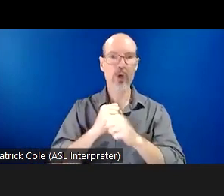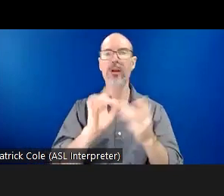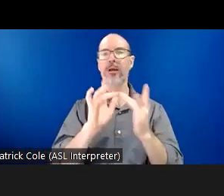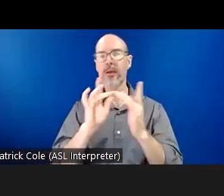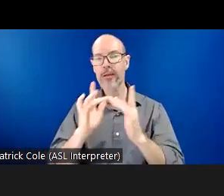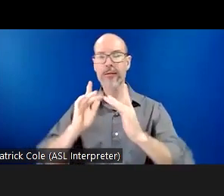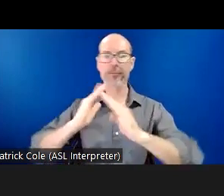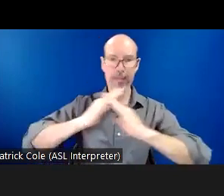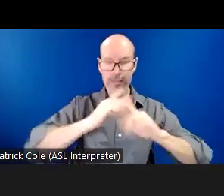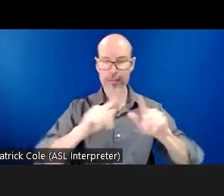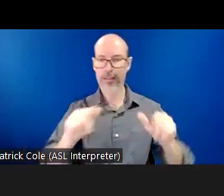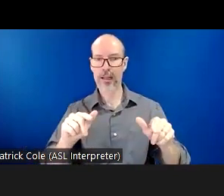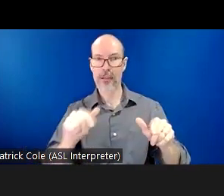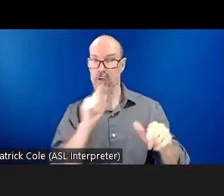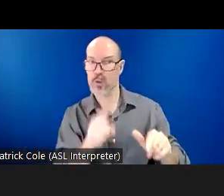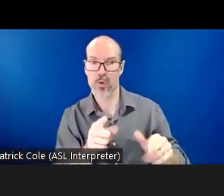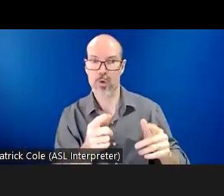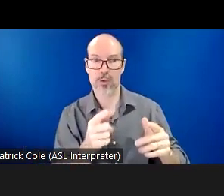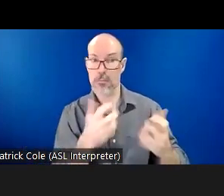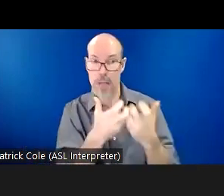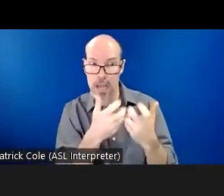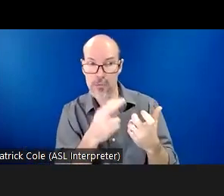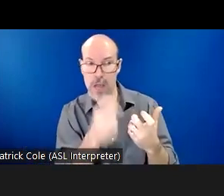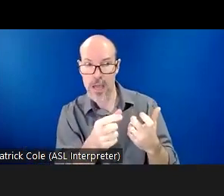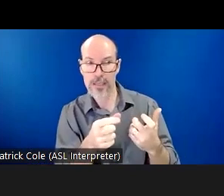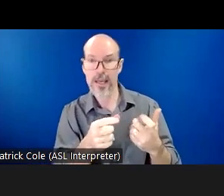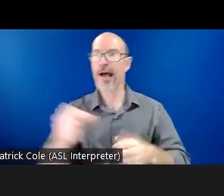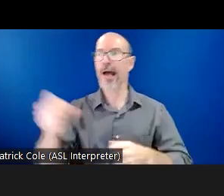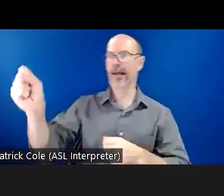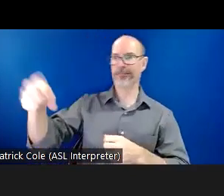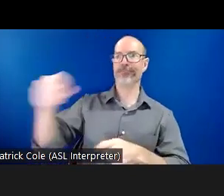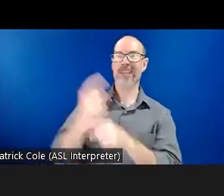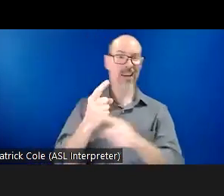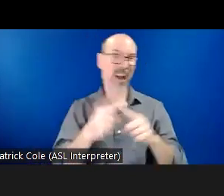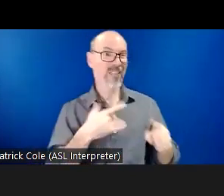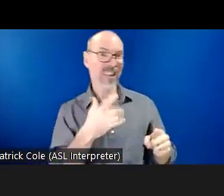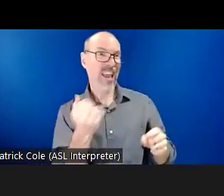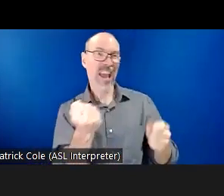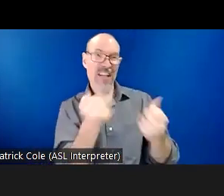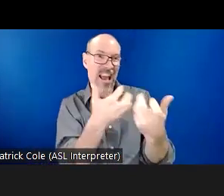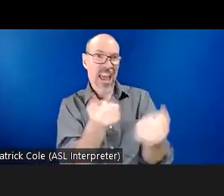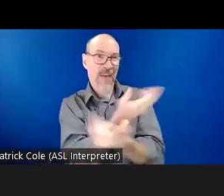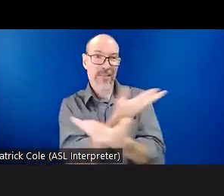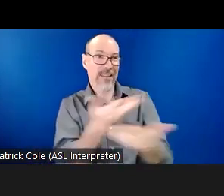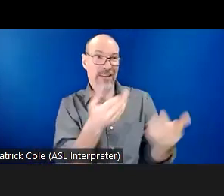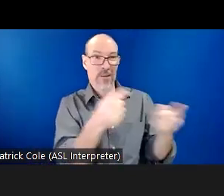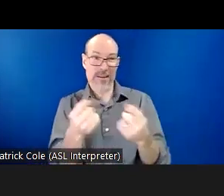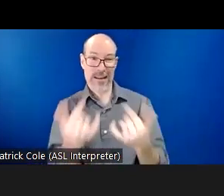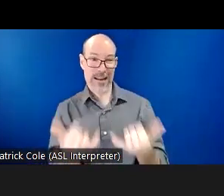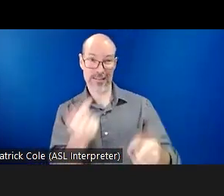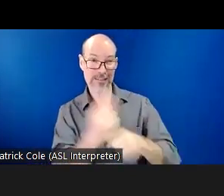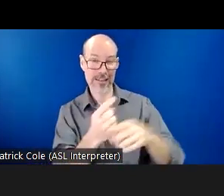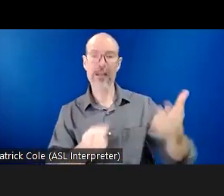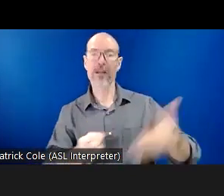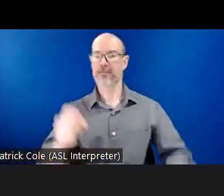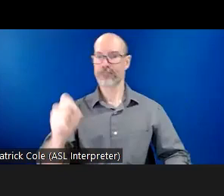projects, I don't know if this applies or not. No, it does. You're absolutely right. It feels like it applies to everything that's going on these days. Well, it